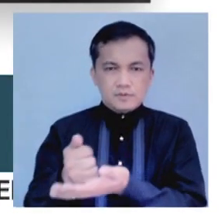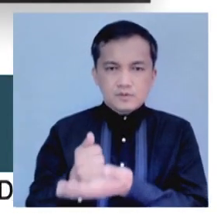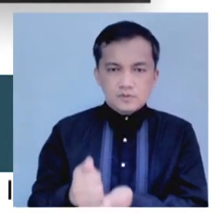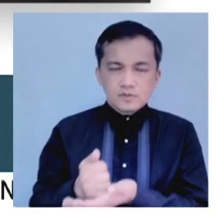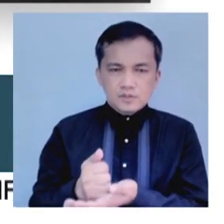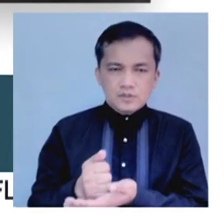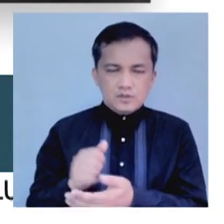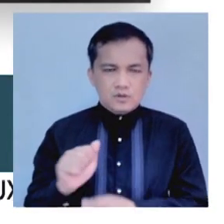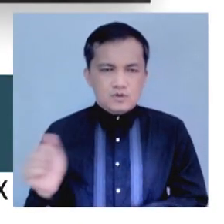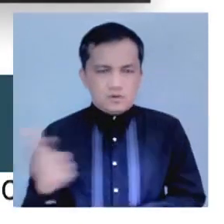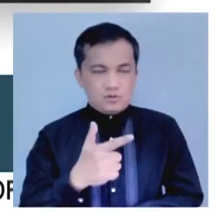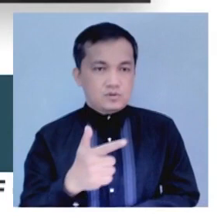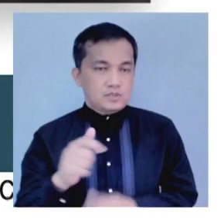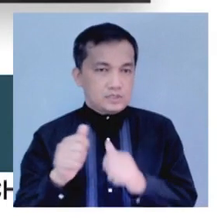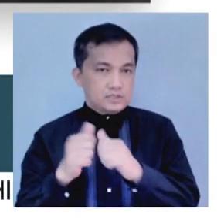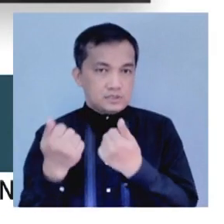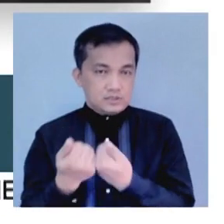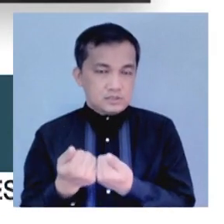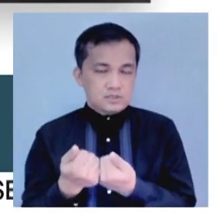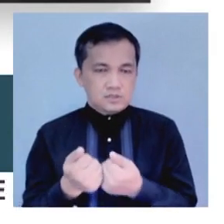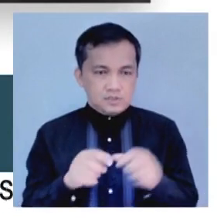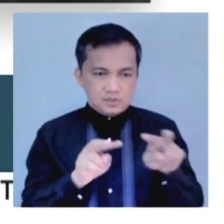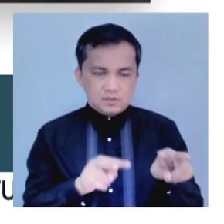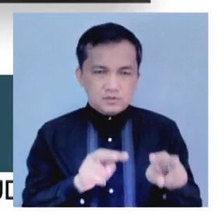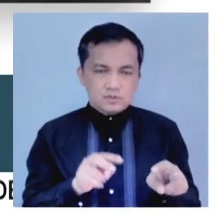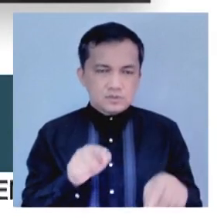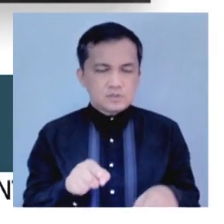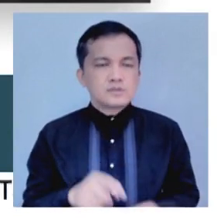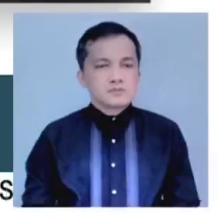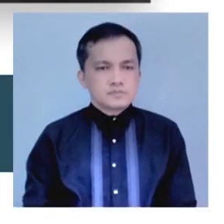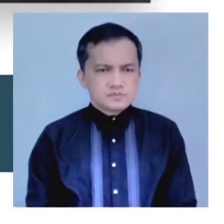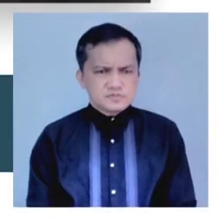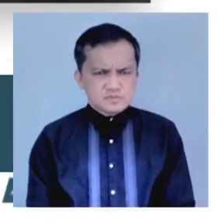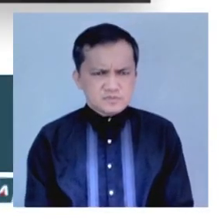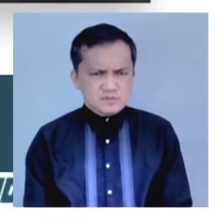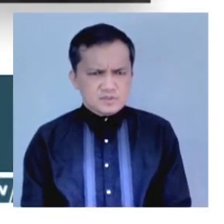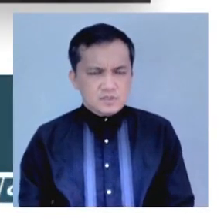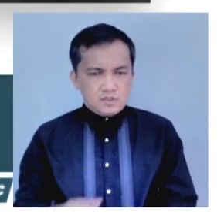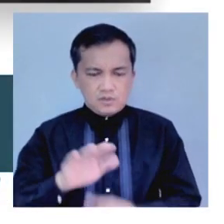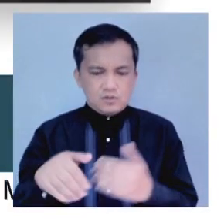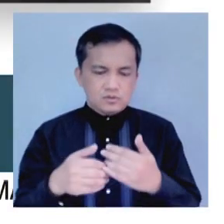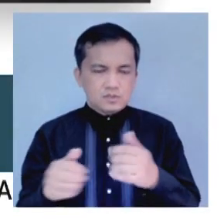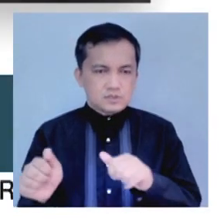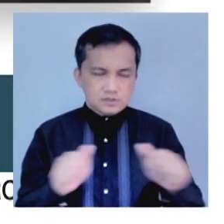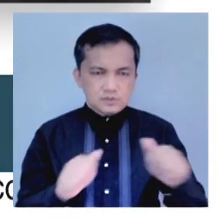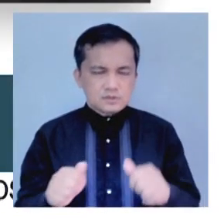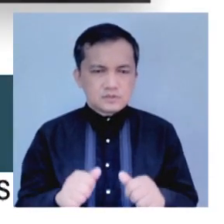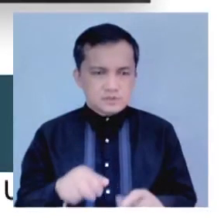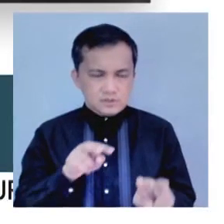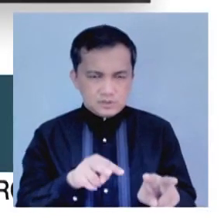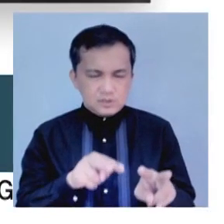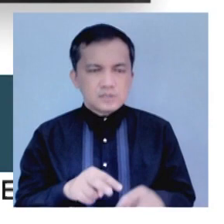the necessary agencies na monitor naman po natin ito, no? So, all the activities are